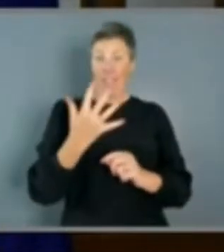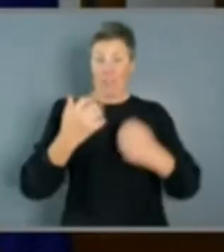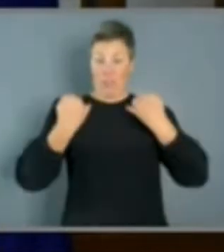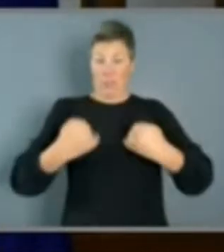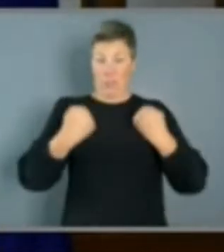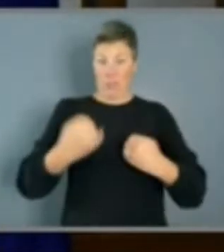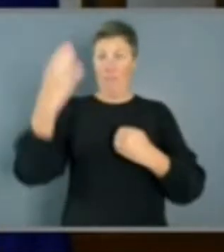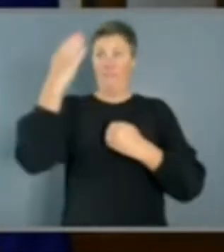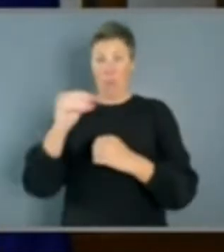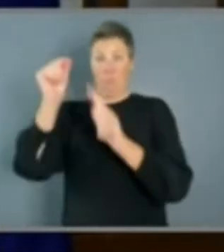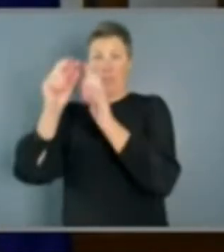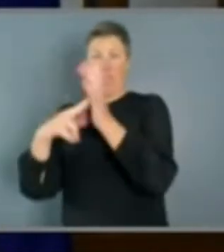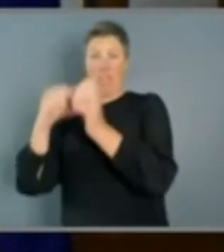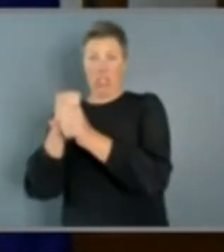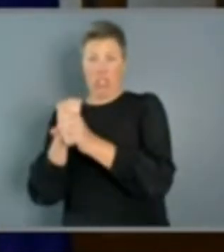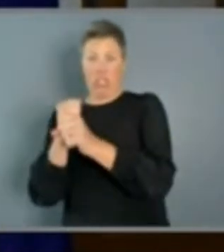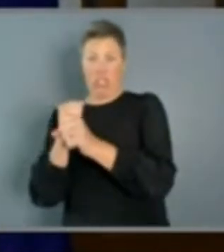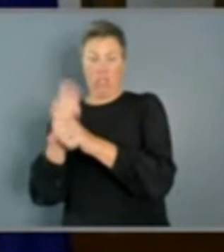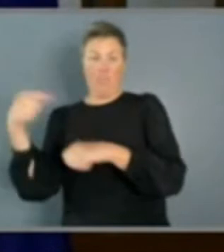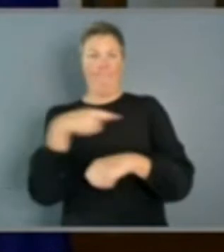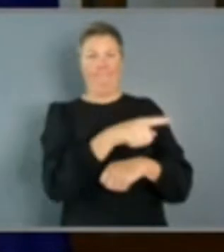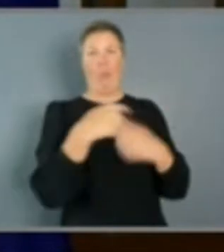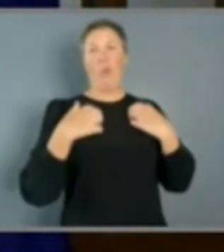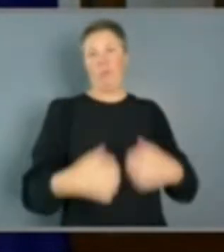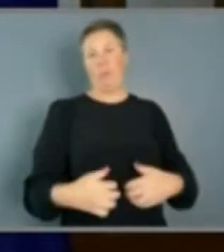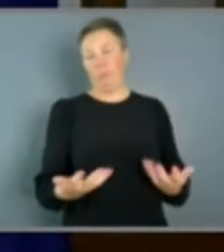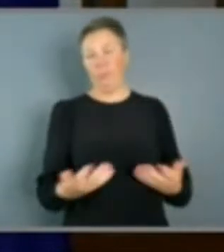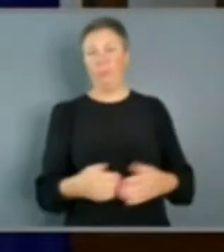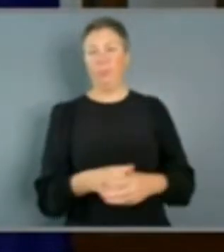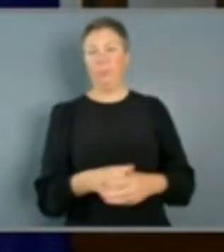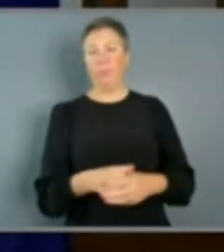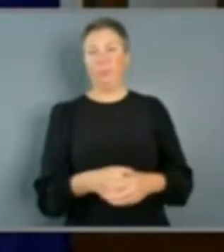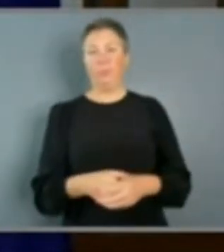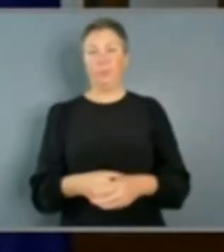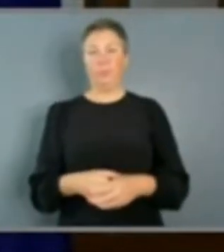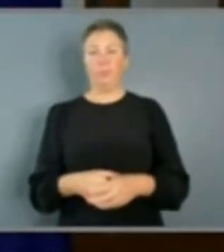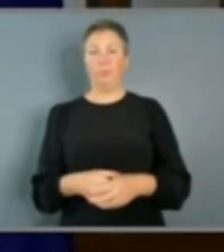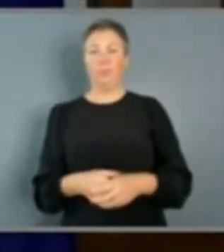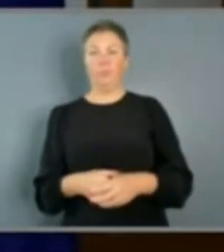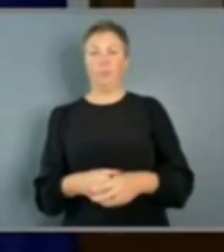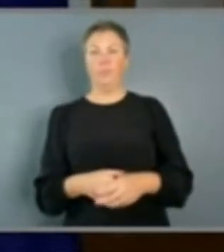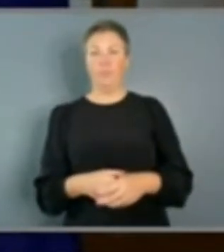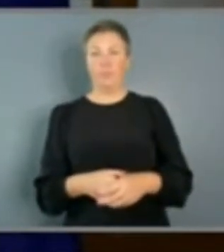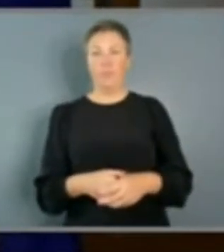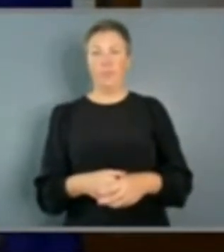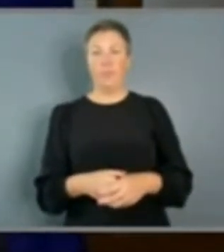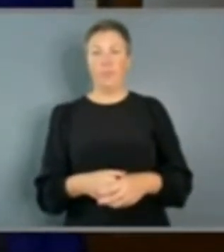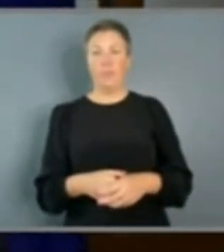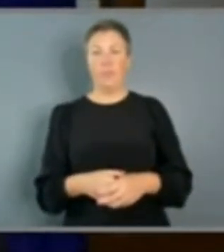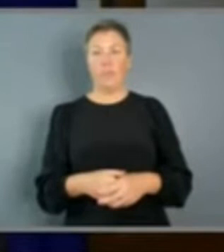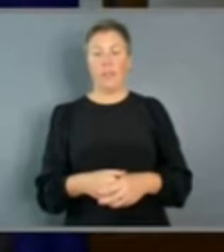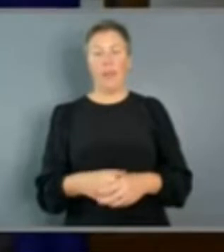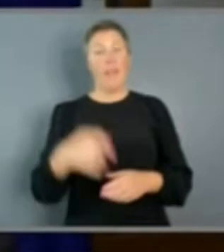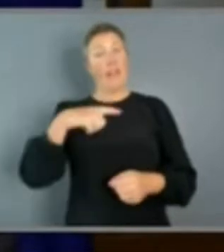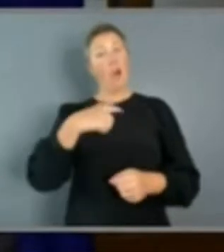in hospitals in Queensland. So these are the reasons why this has been my advice to the Prime